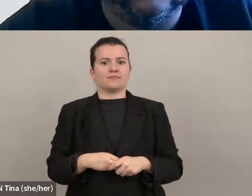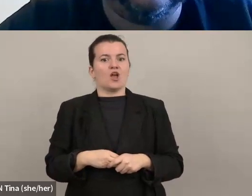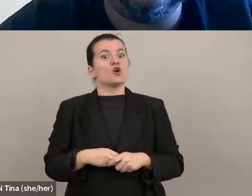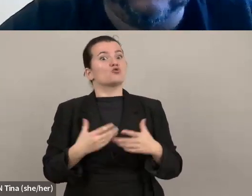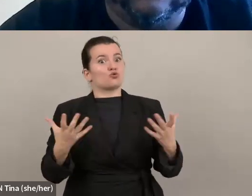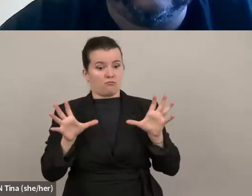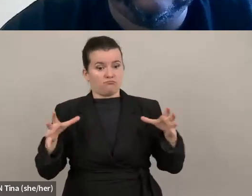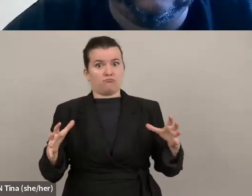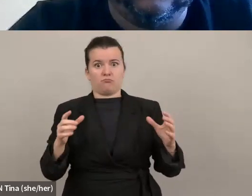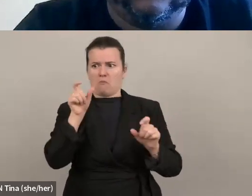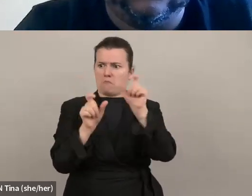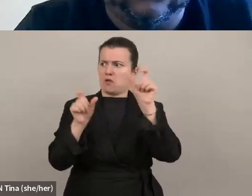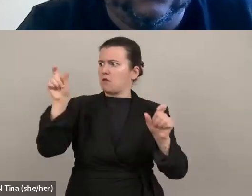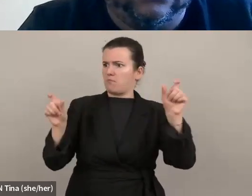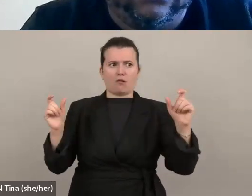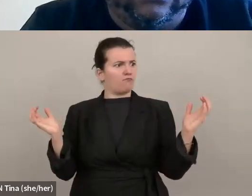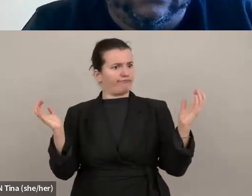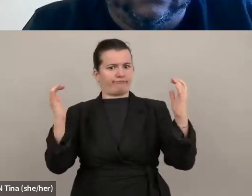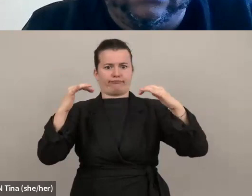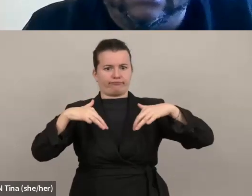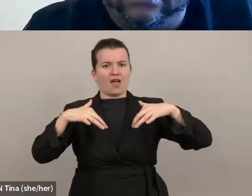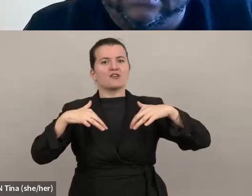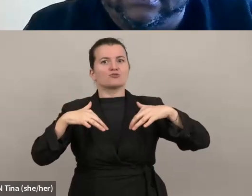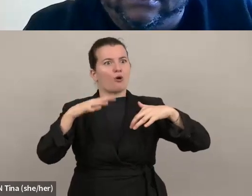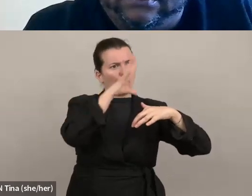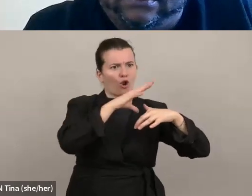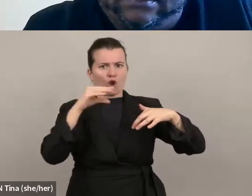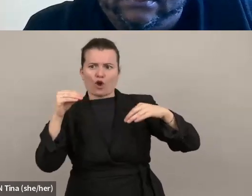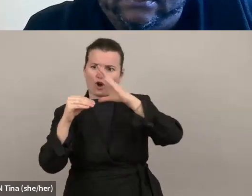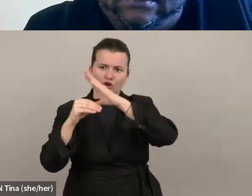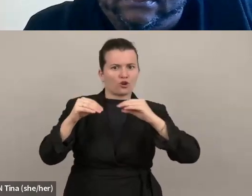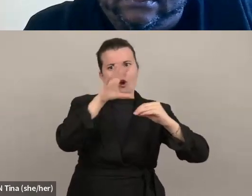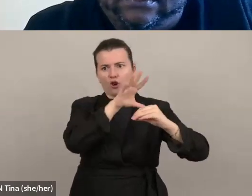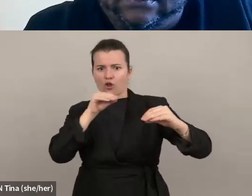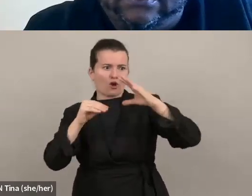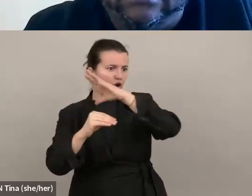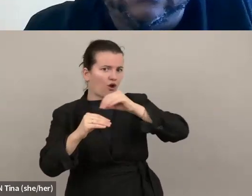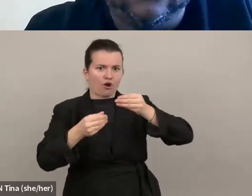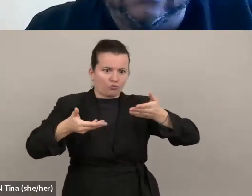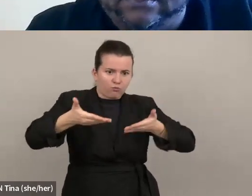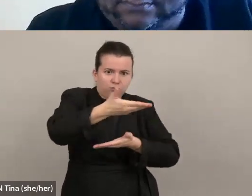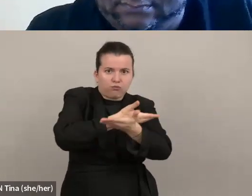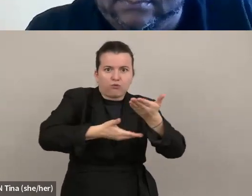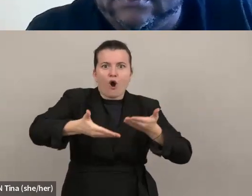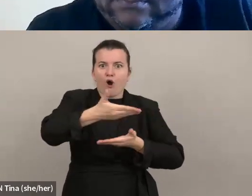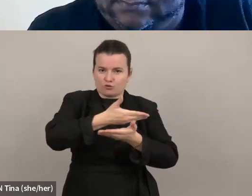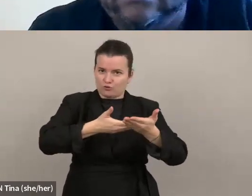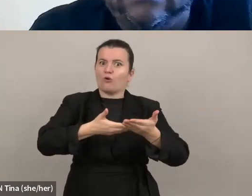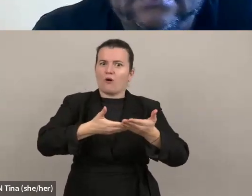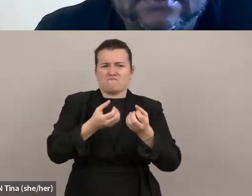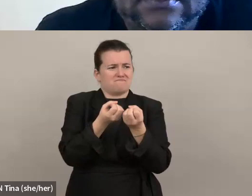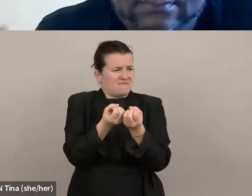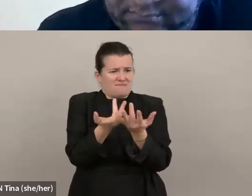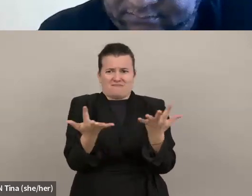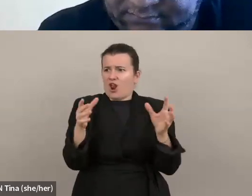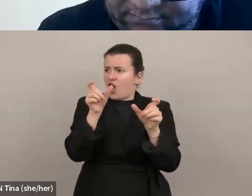of knowledge, and also a lot of knowledge transfer is taking place in this co-working spaces, because you have a lot of